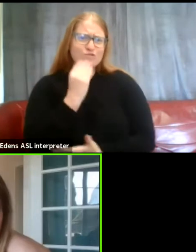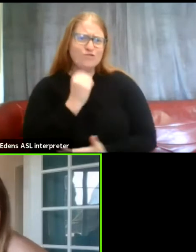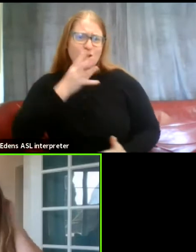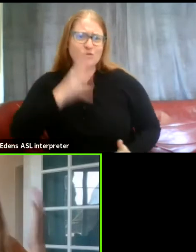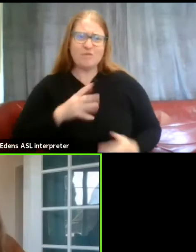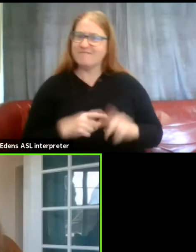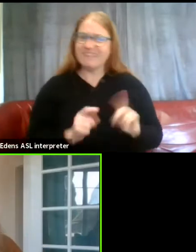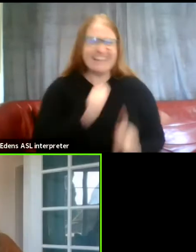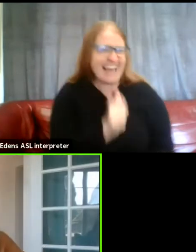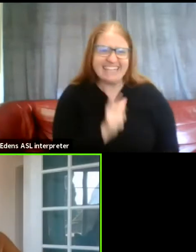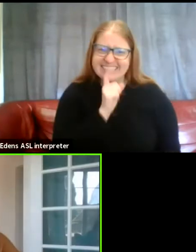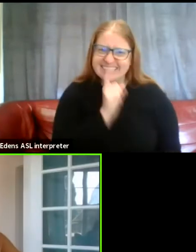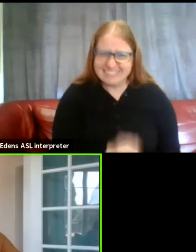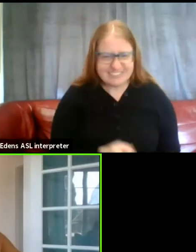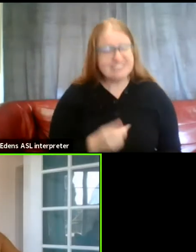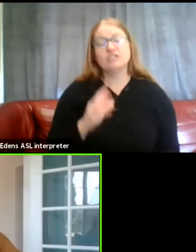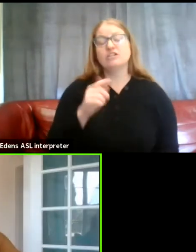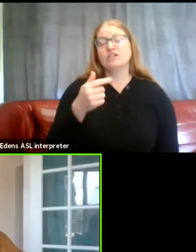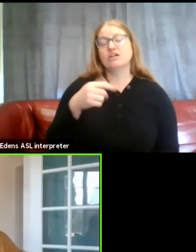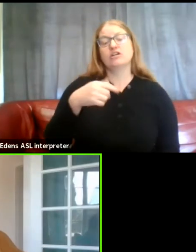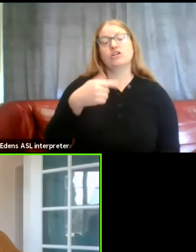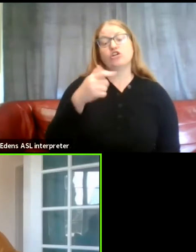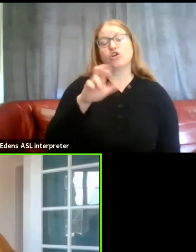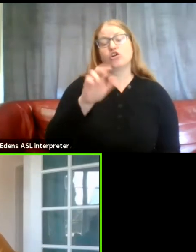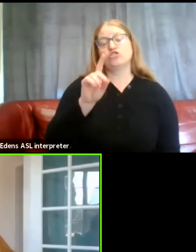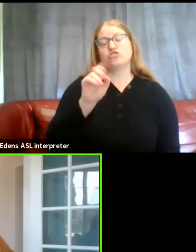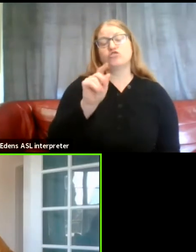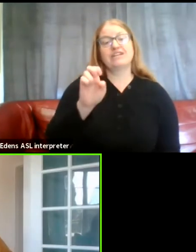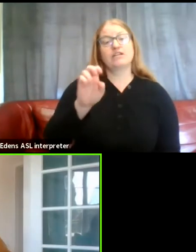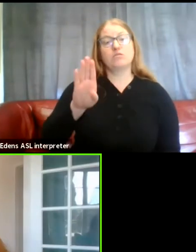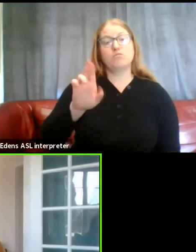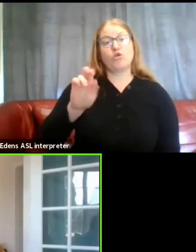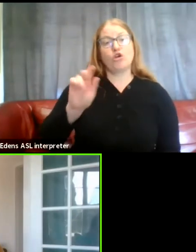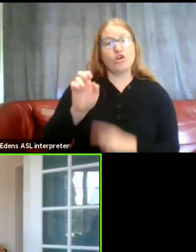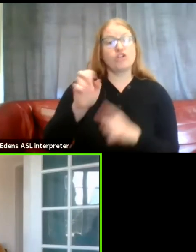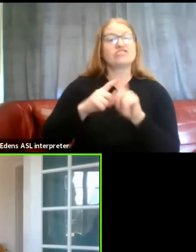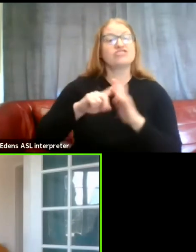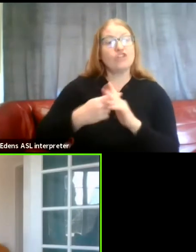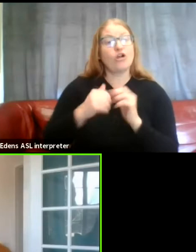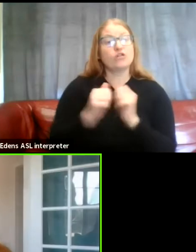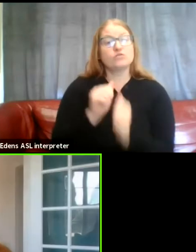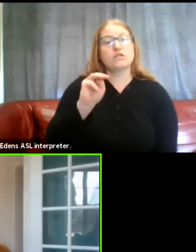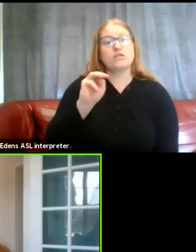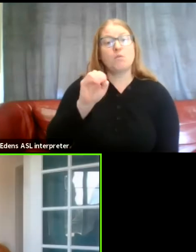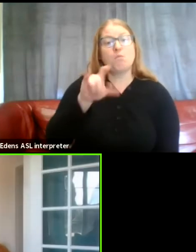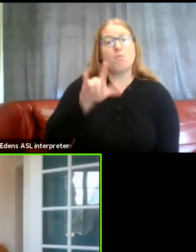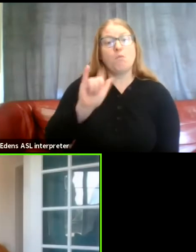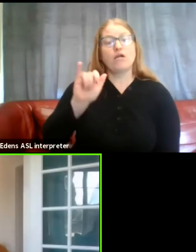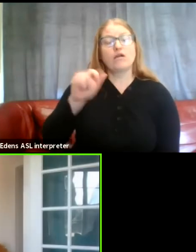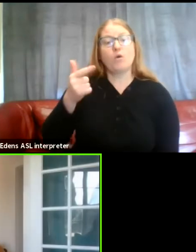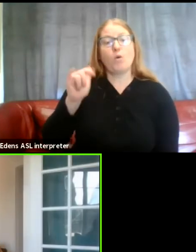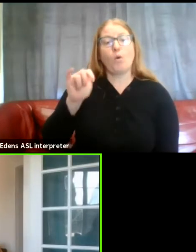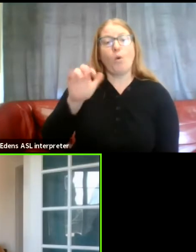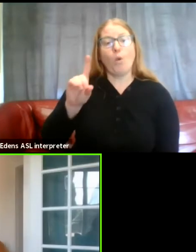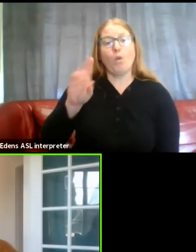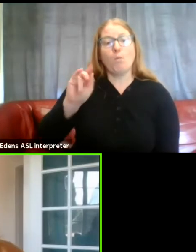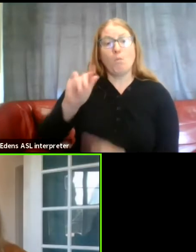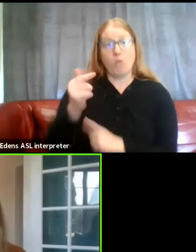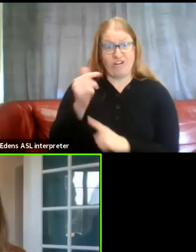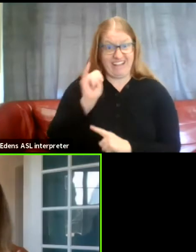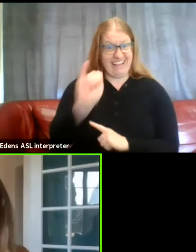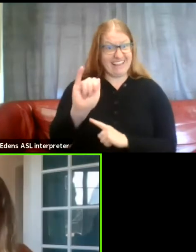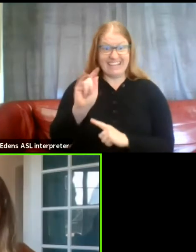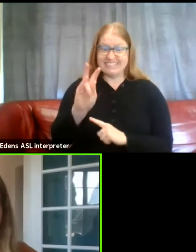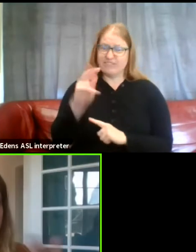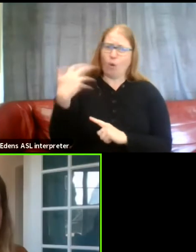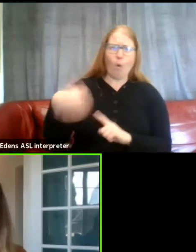you know, in the 20s on her radio show with Molly Goldberg, and then it becomes national television from 49 to 56.